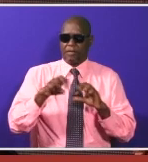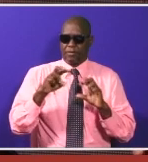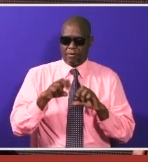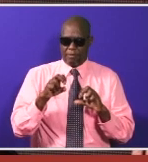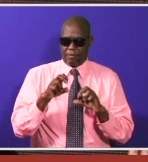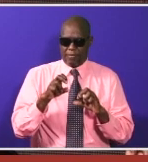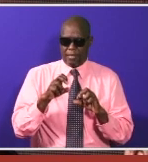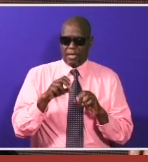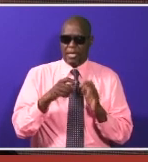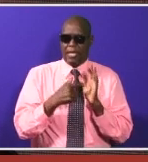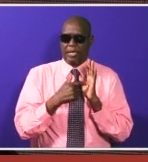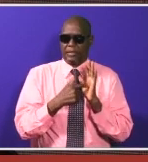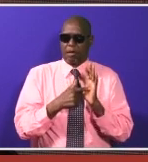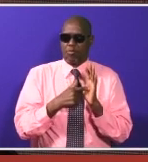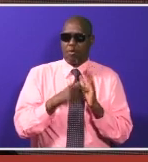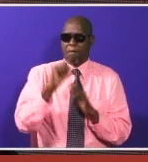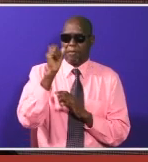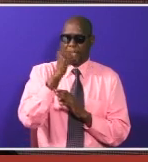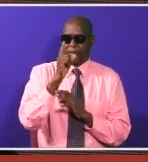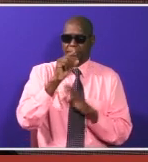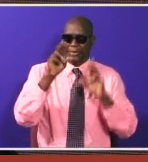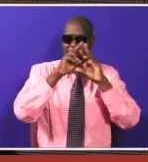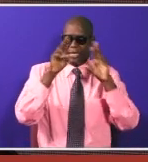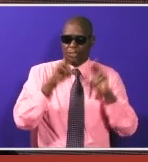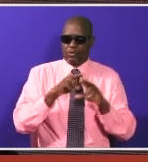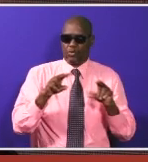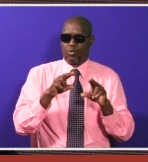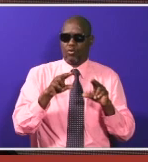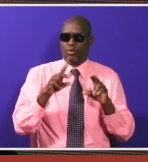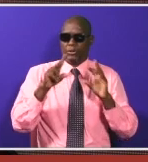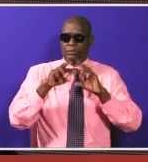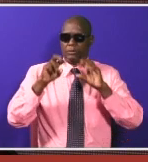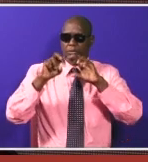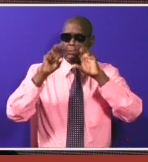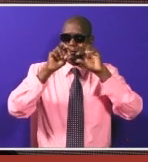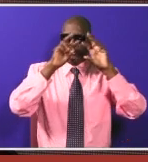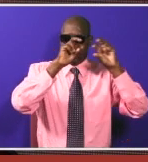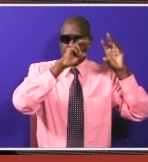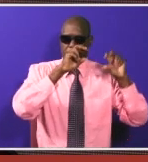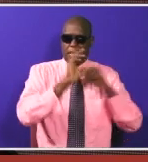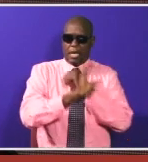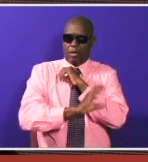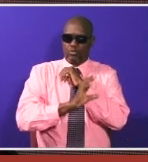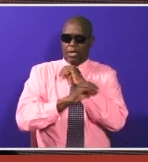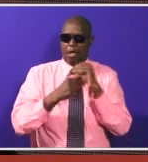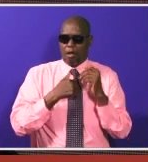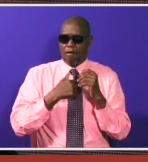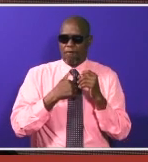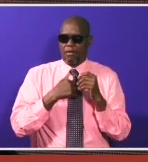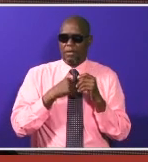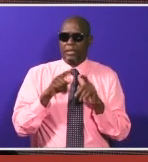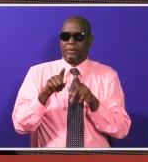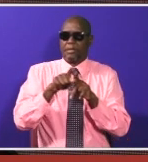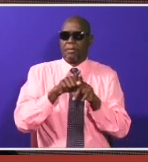the president, what we did, we undertook international benchmark surveys. We looked at countries that have got similar economy like